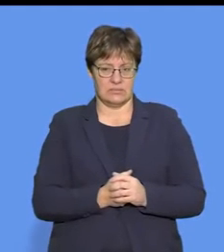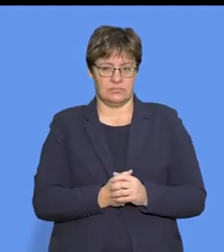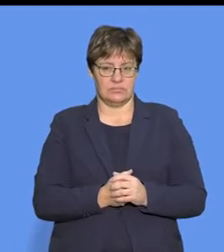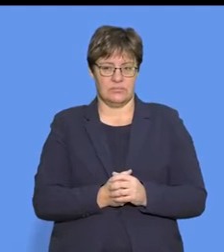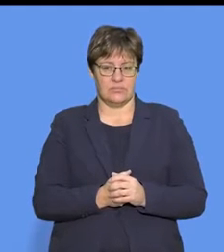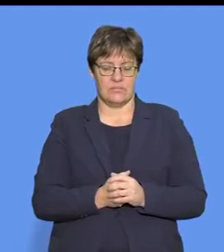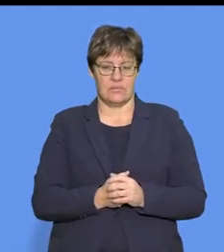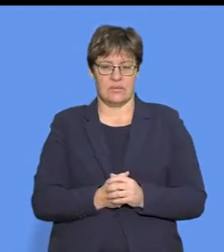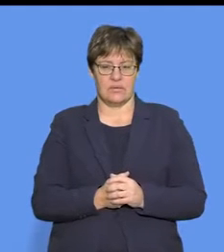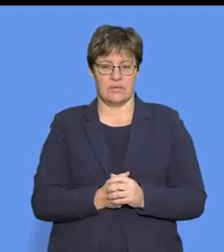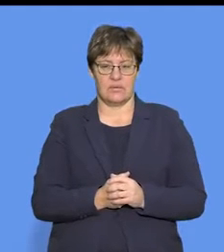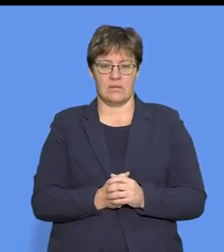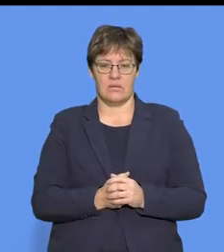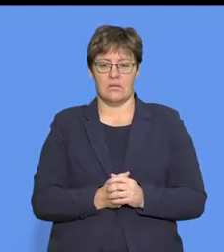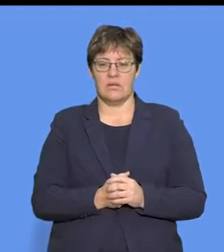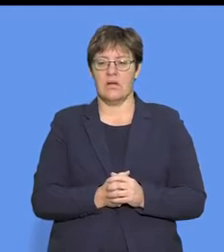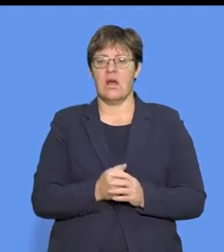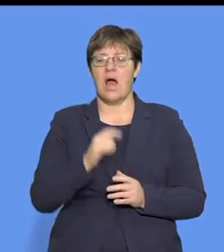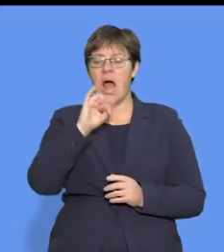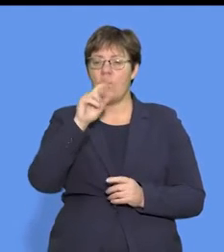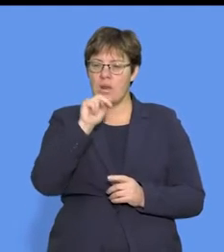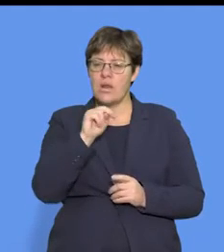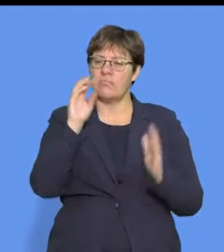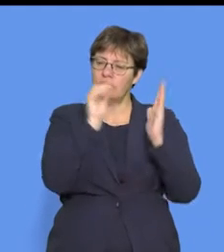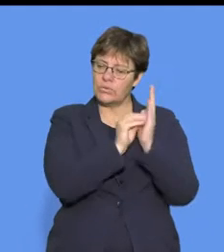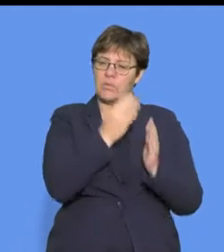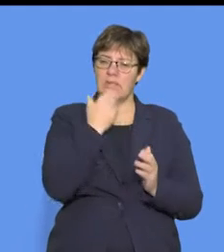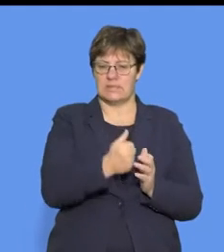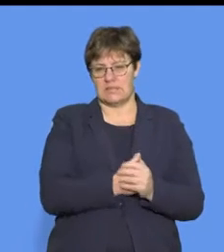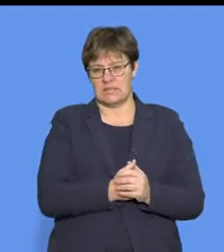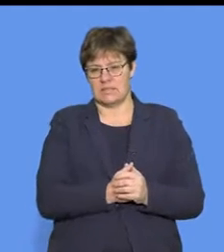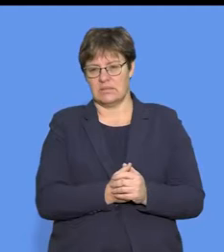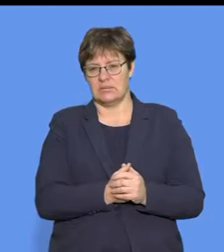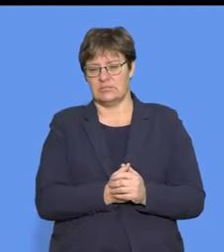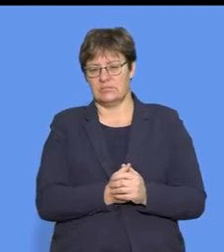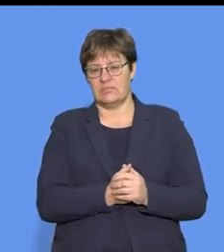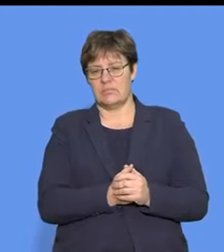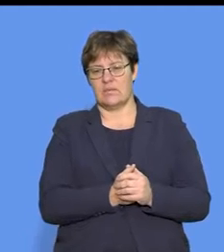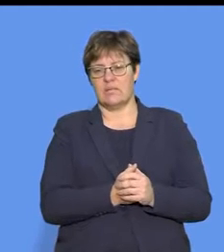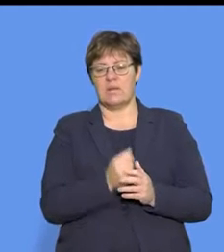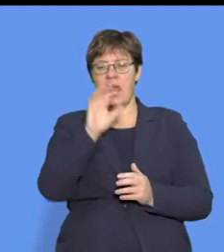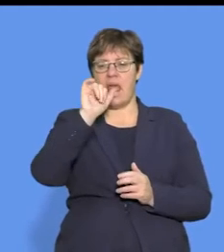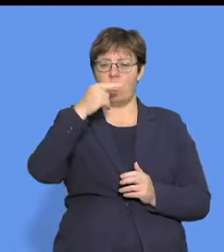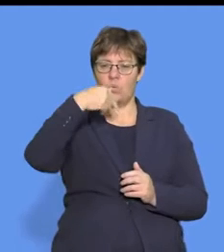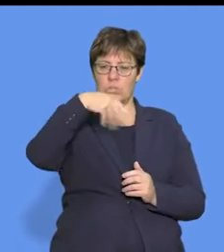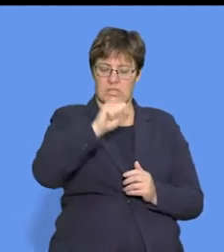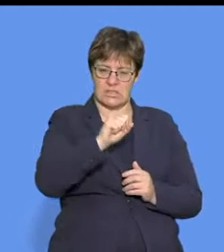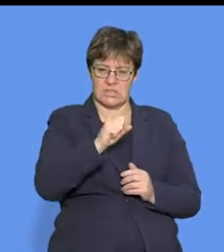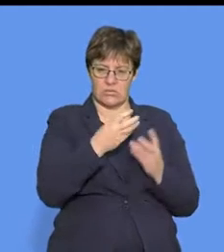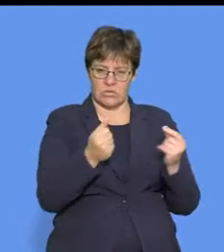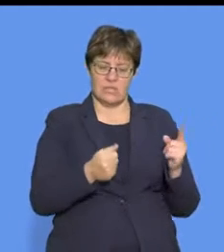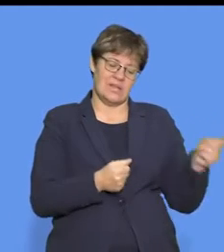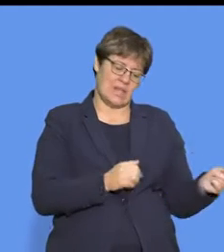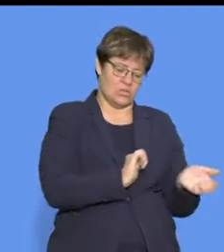2 Ag2 plus. Please write the ions in and recognize that this is